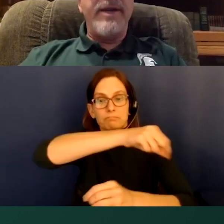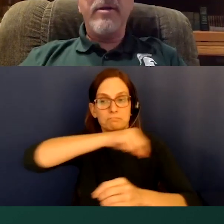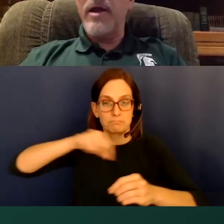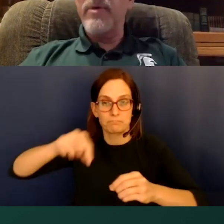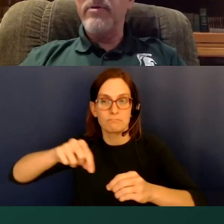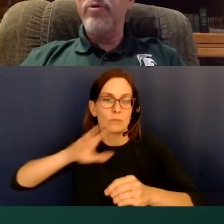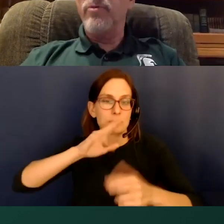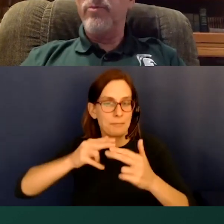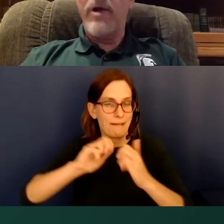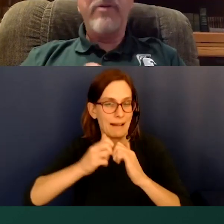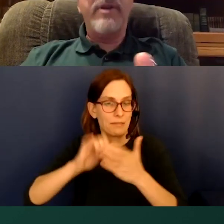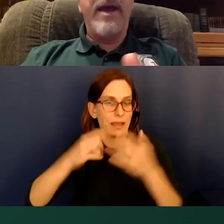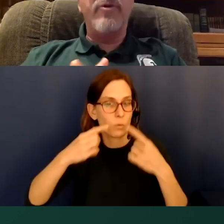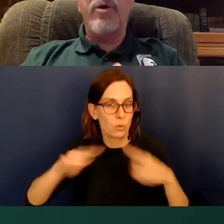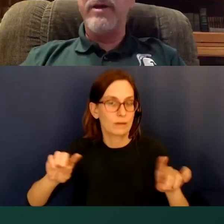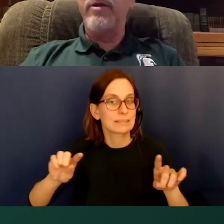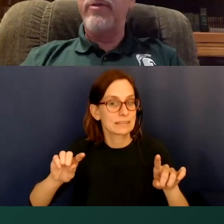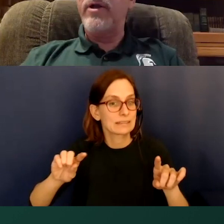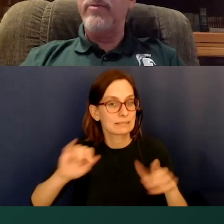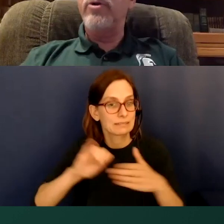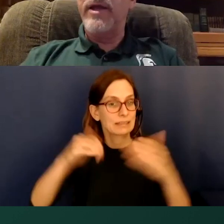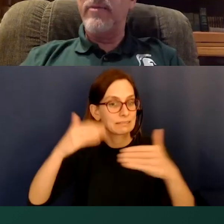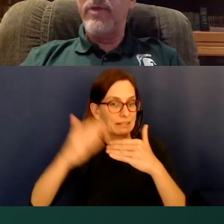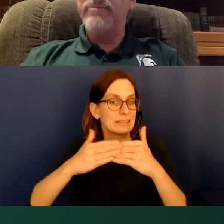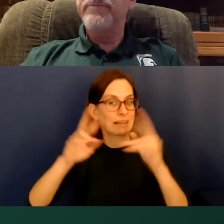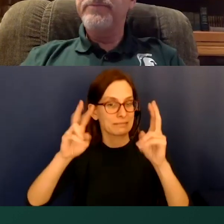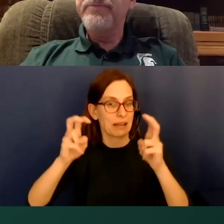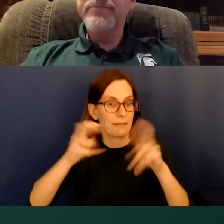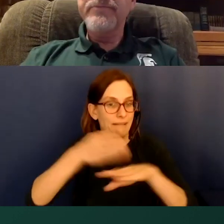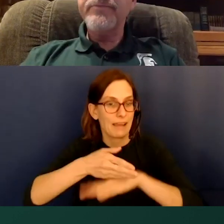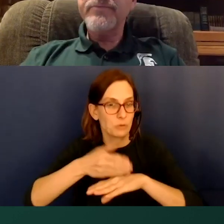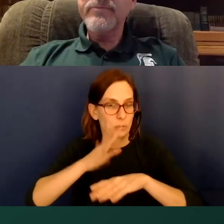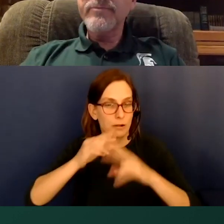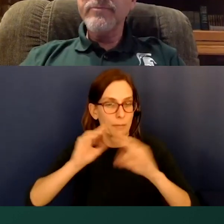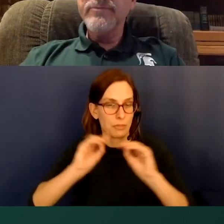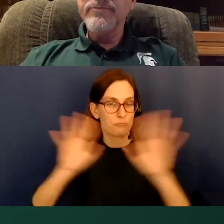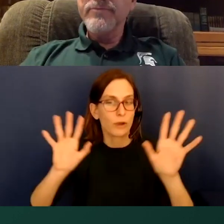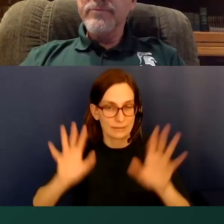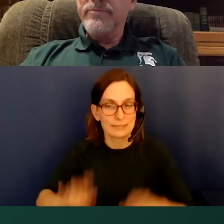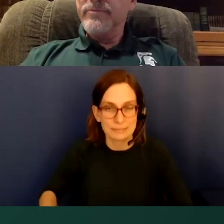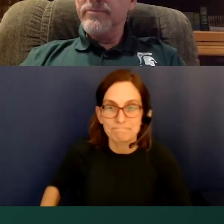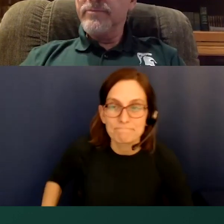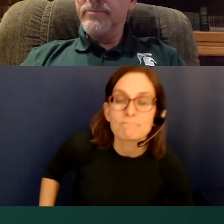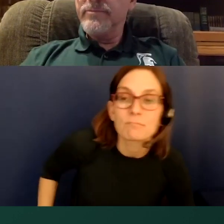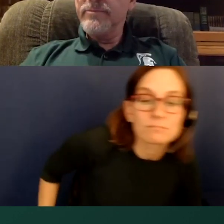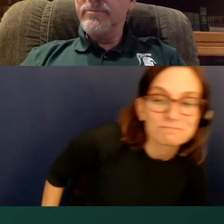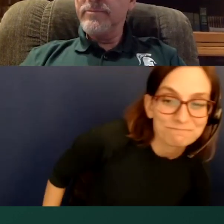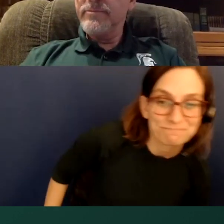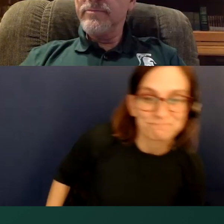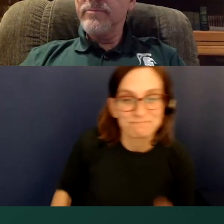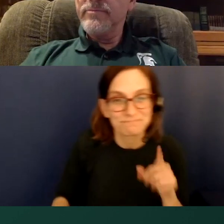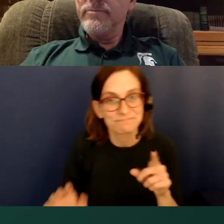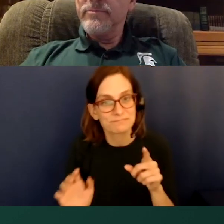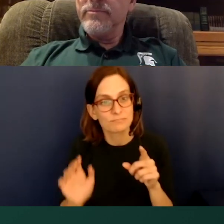our very next topic. Actually, after brightness, I think I'll be talking about that. Okay. Why are there